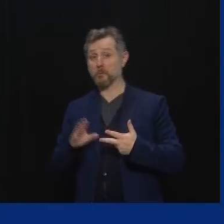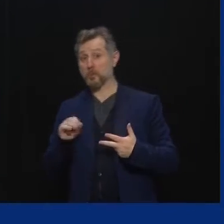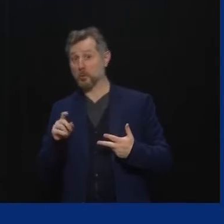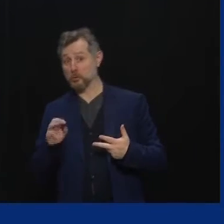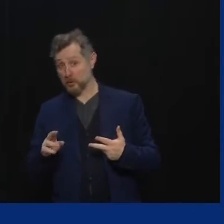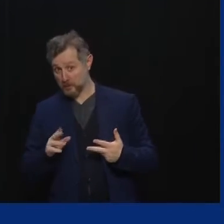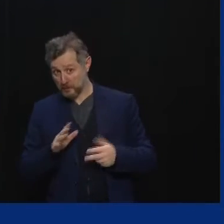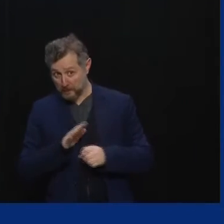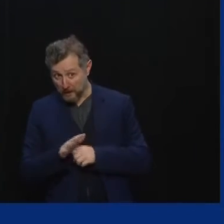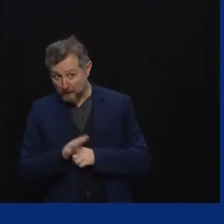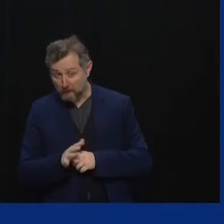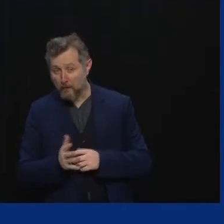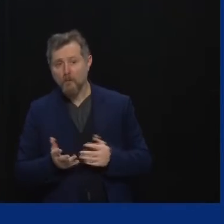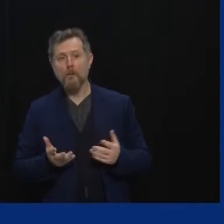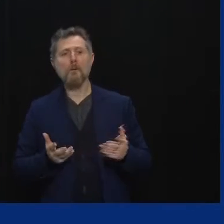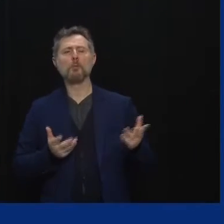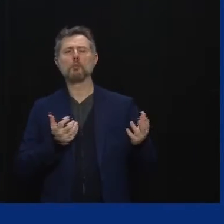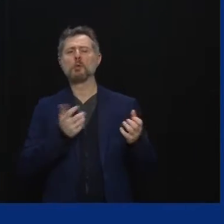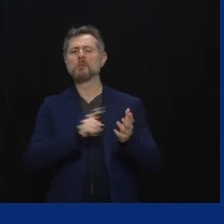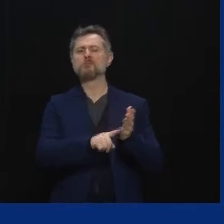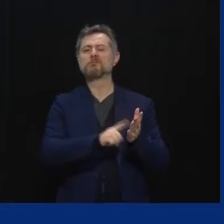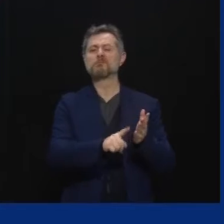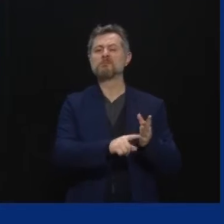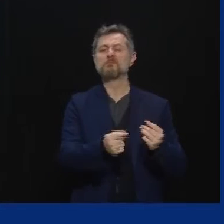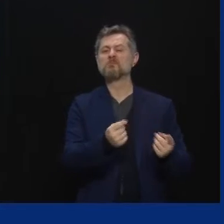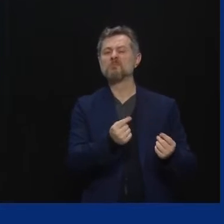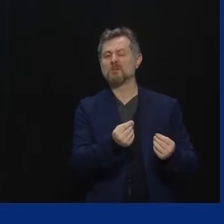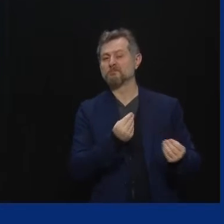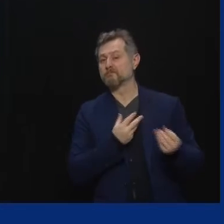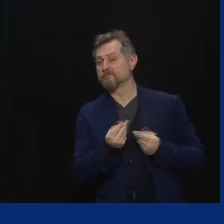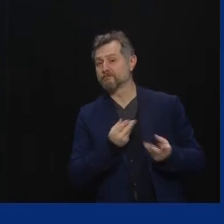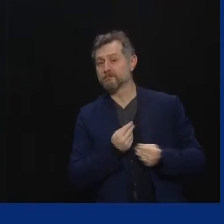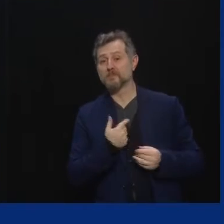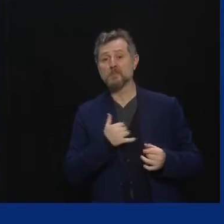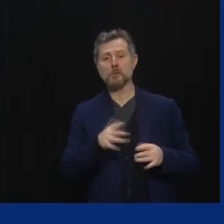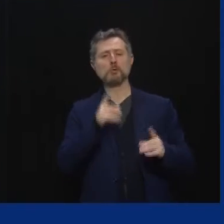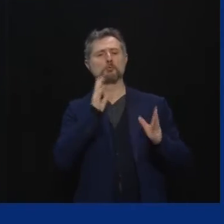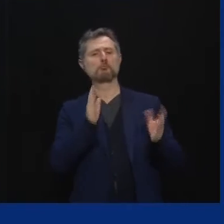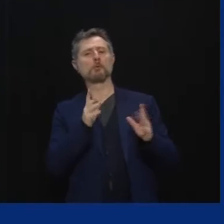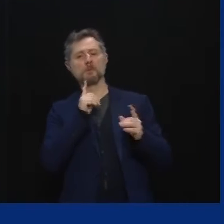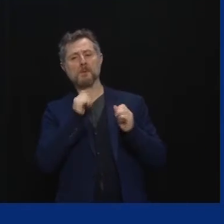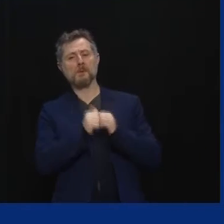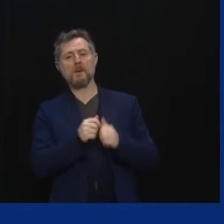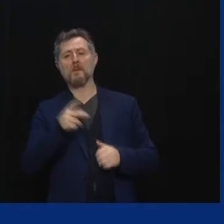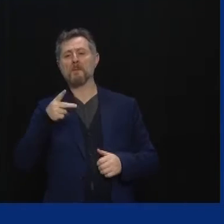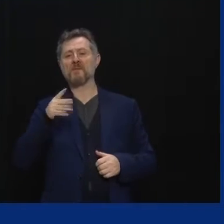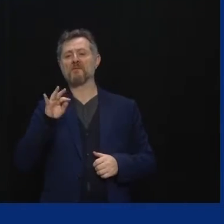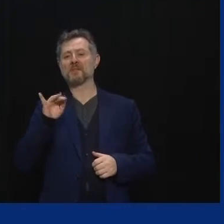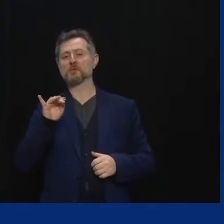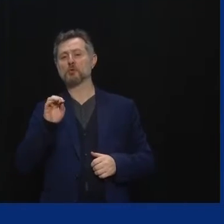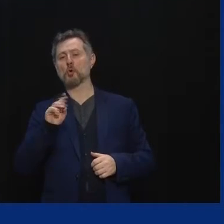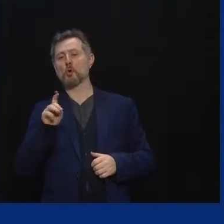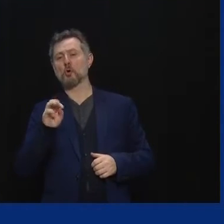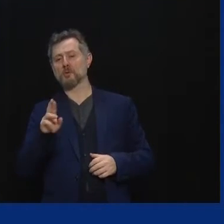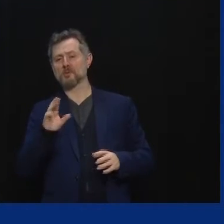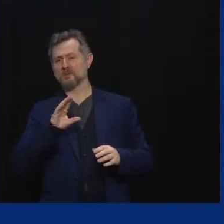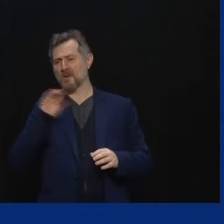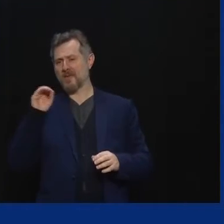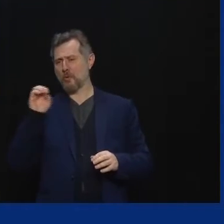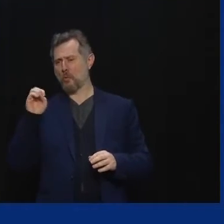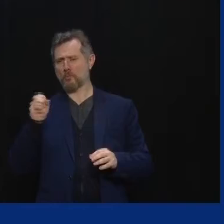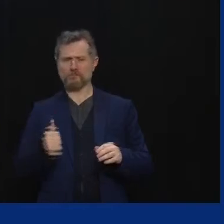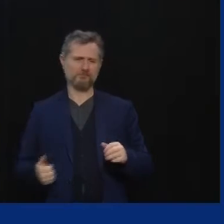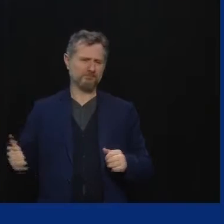something else has to be developed. I talked to the CEO of Pfizer. He said if they need to develop a different response